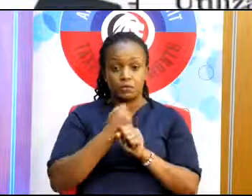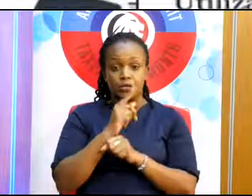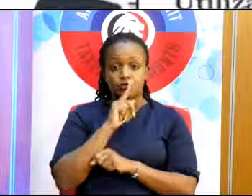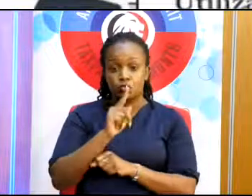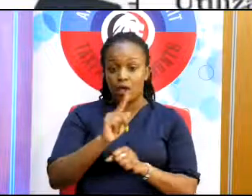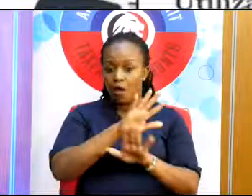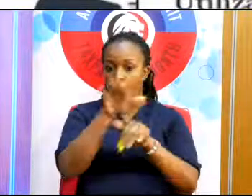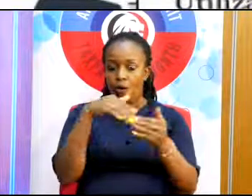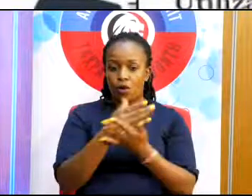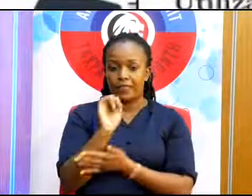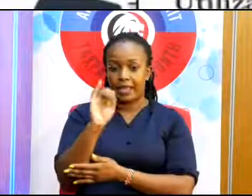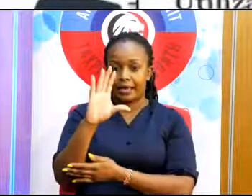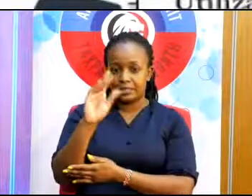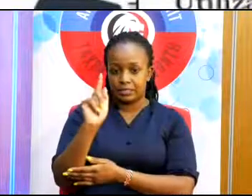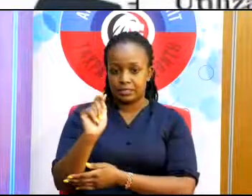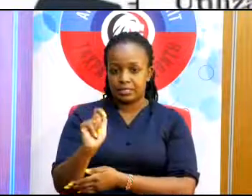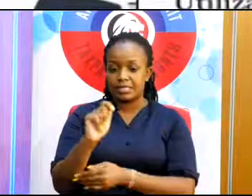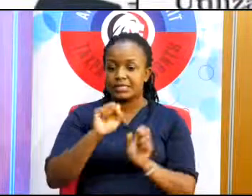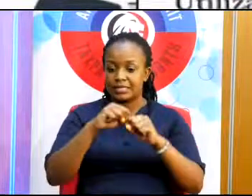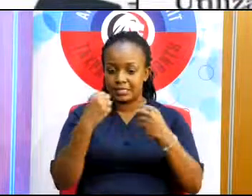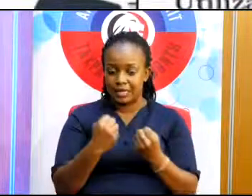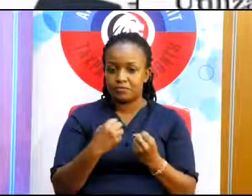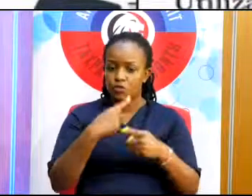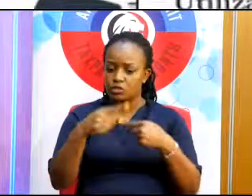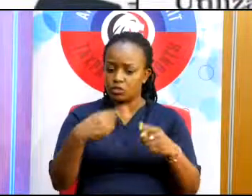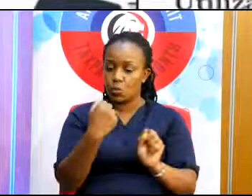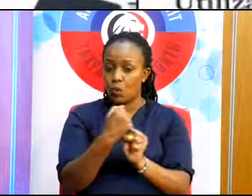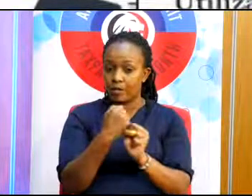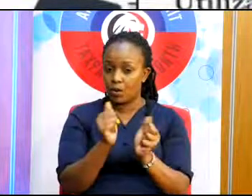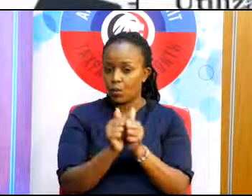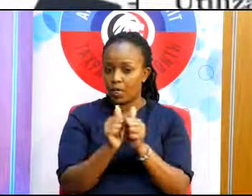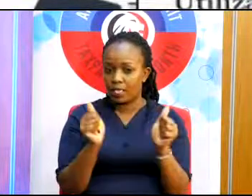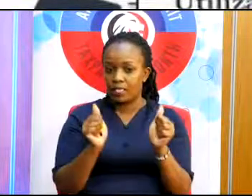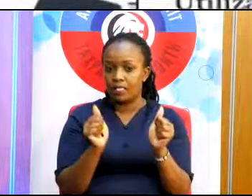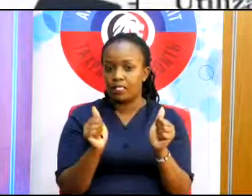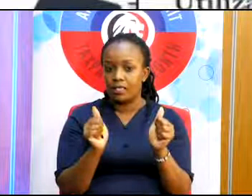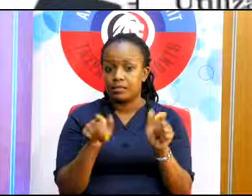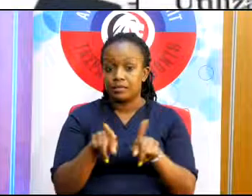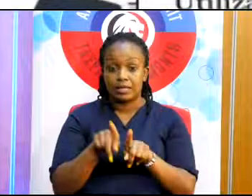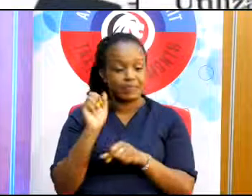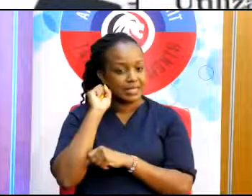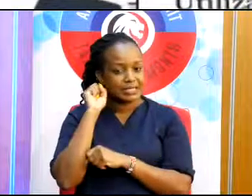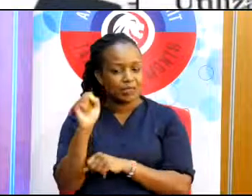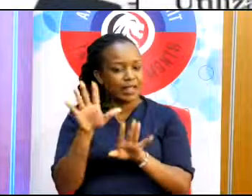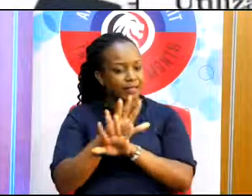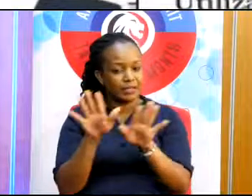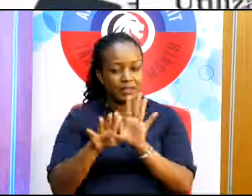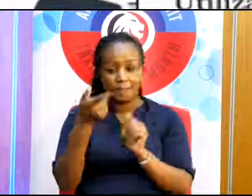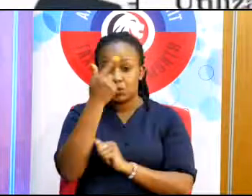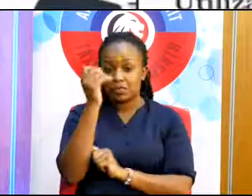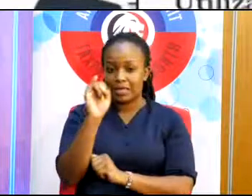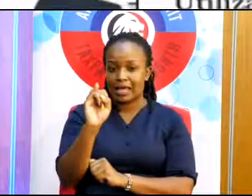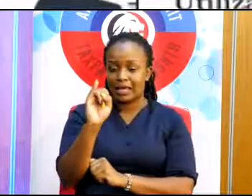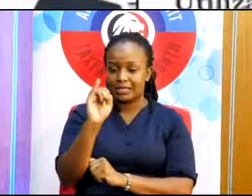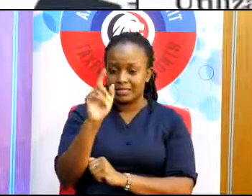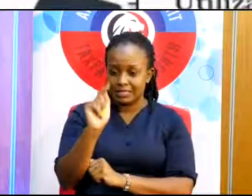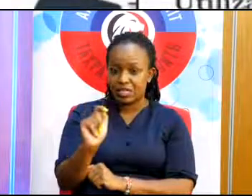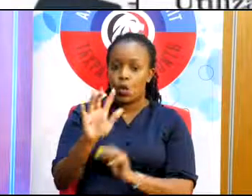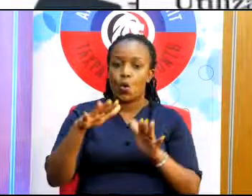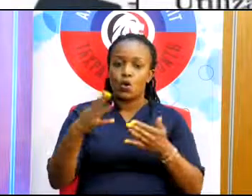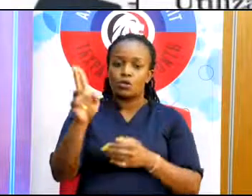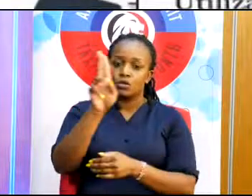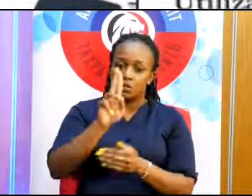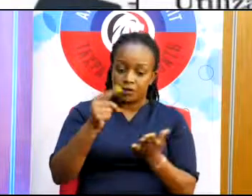every of our IT system remains on and working and sound, because IT, or use of